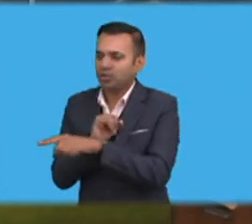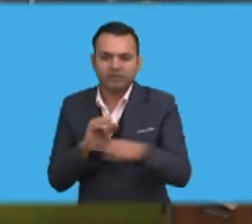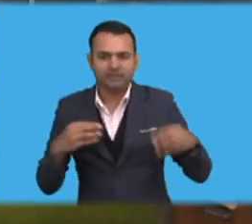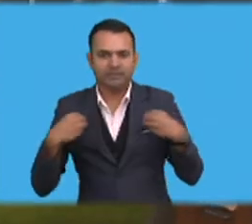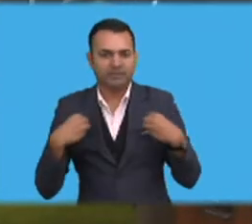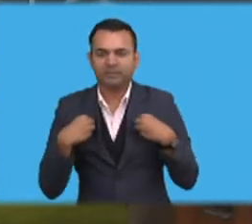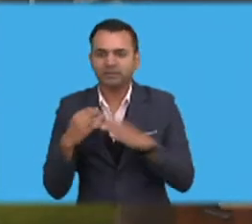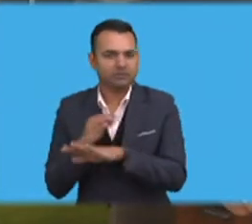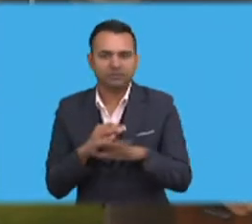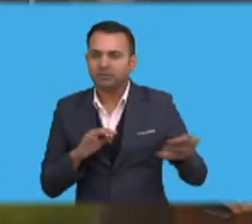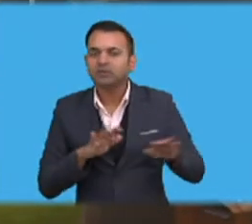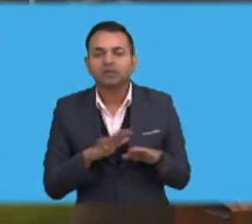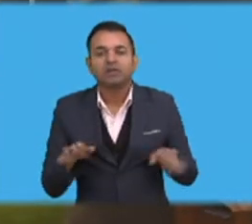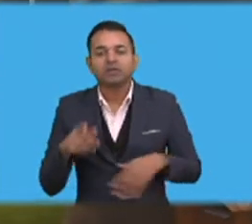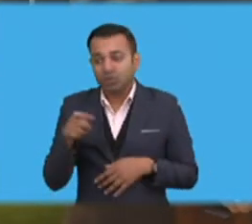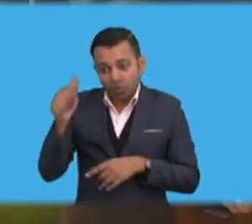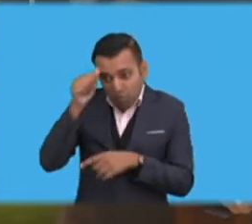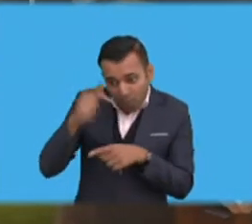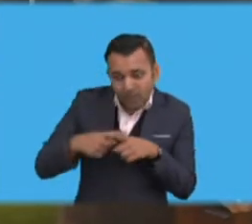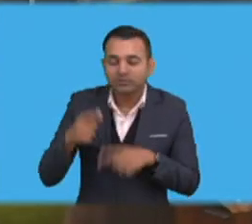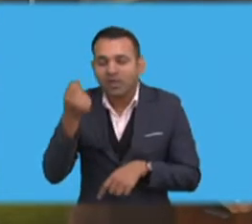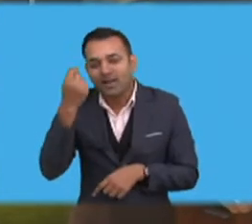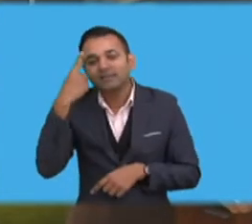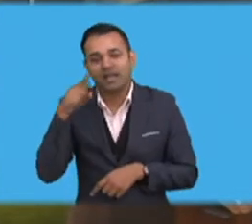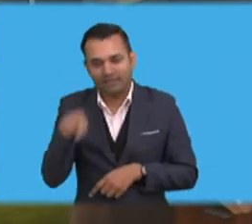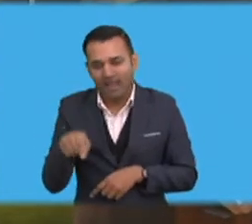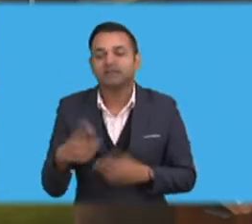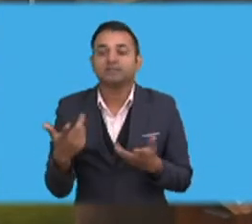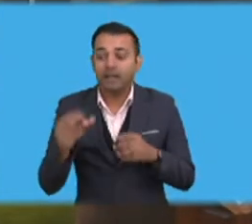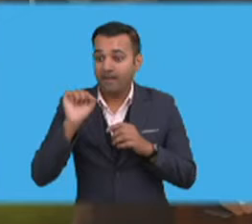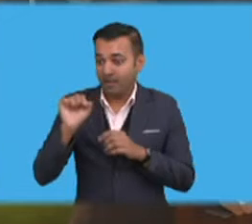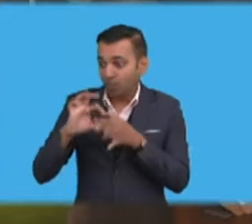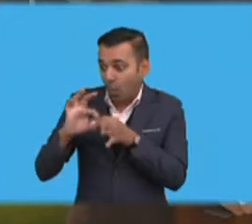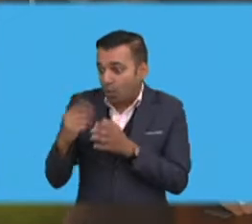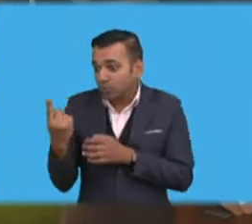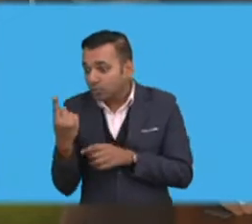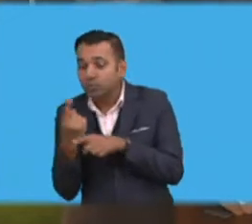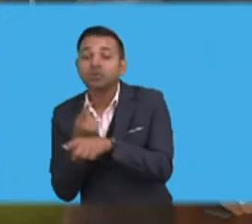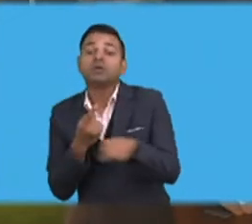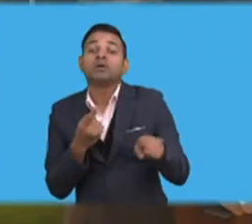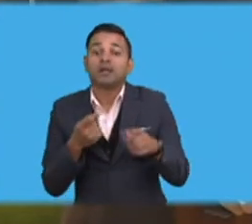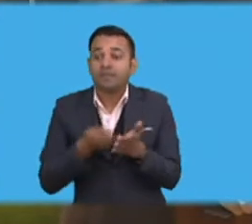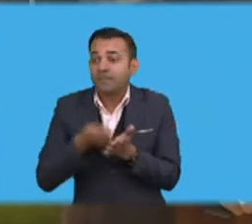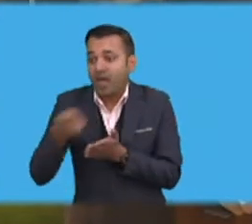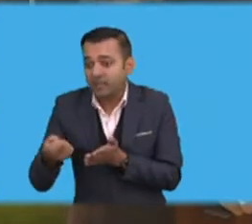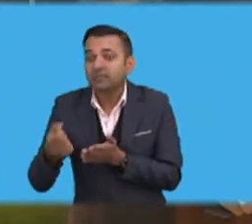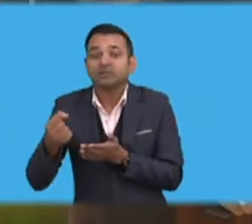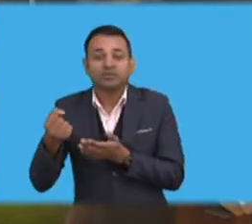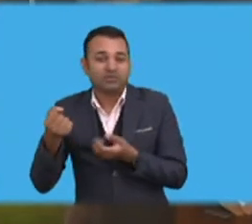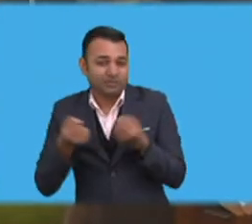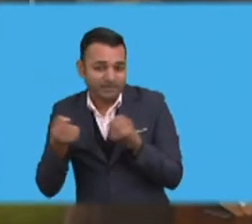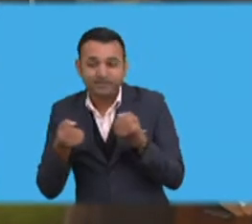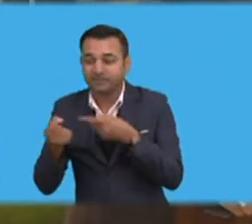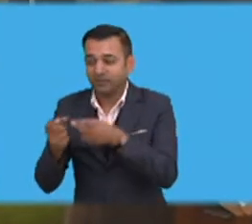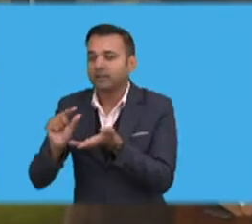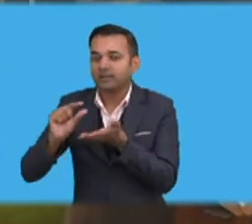would know that. Motor vehicle owners now pay a motor vehicle accident levy to the ACCF. Under the new